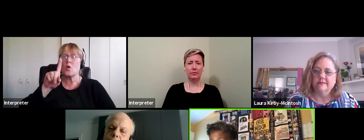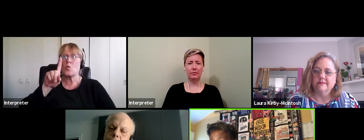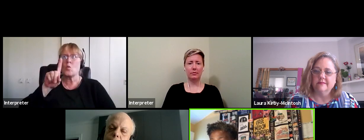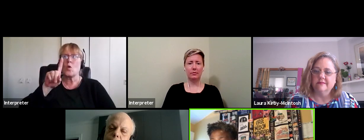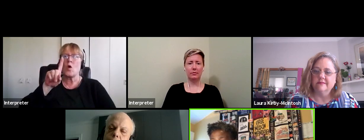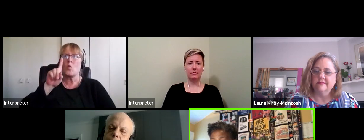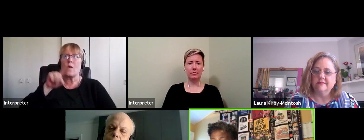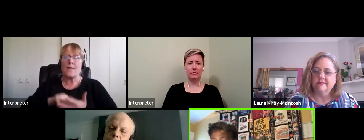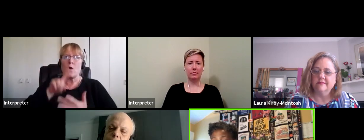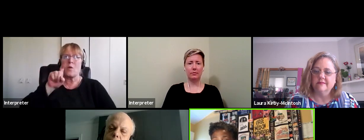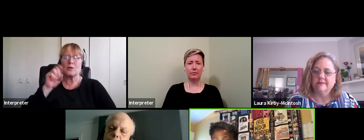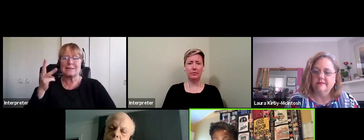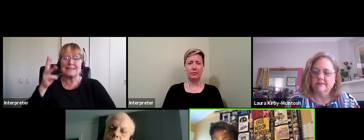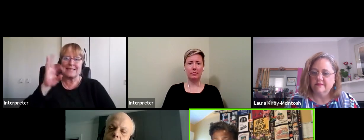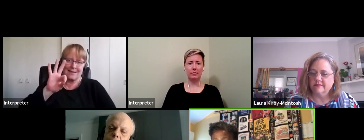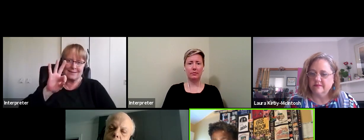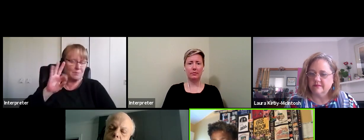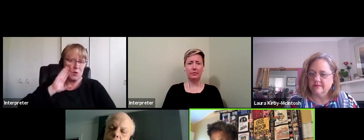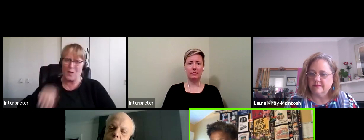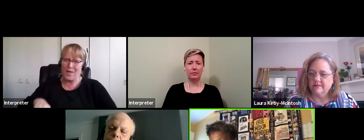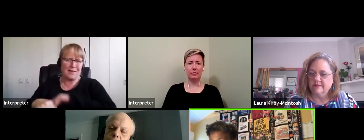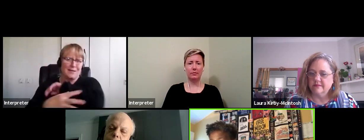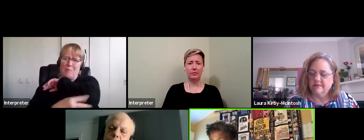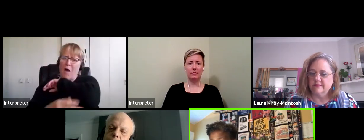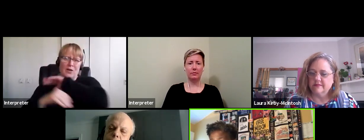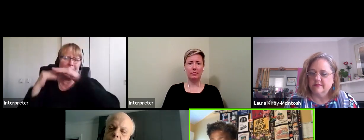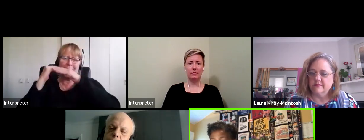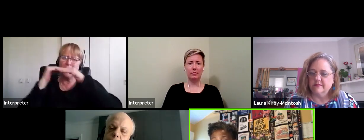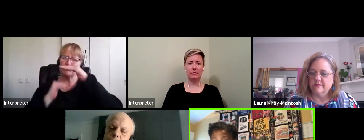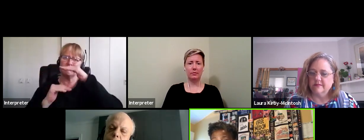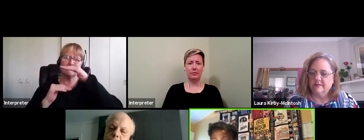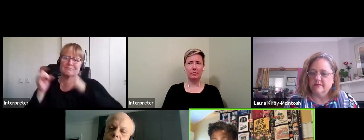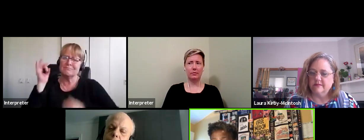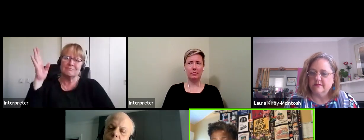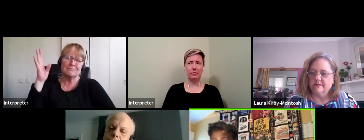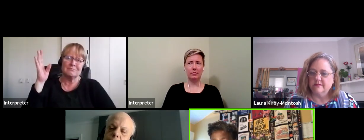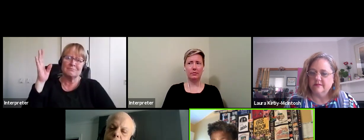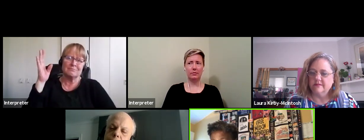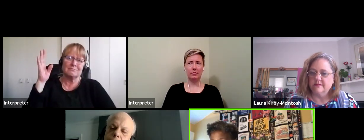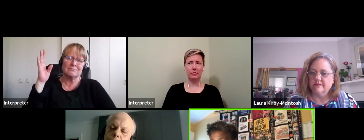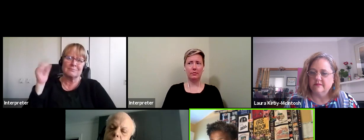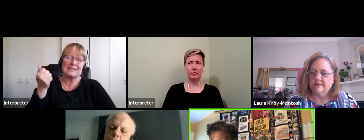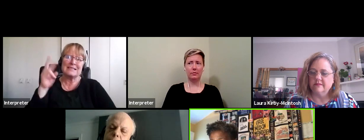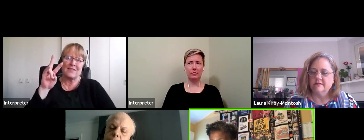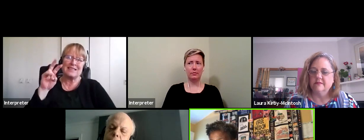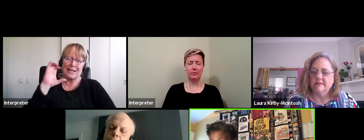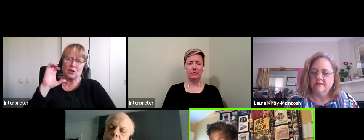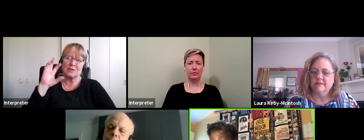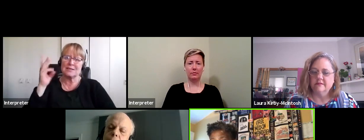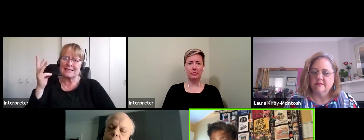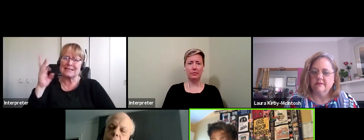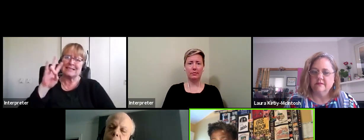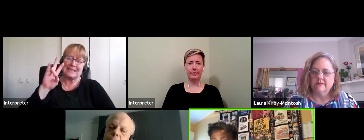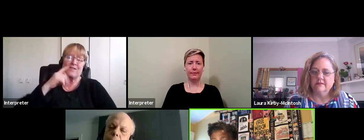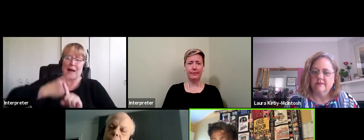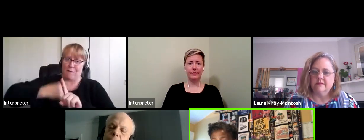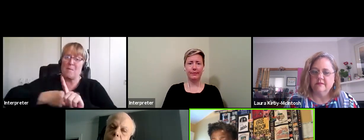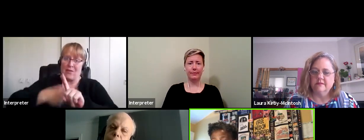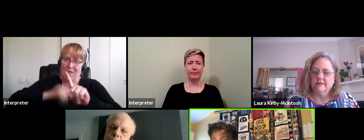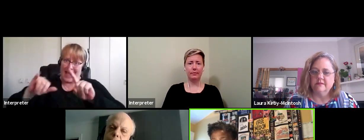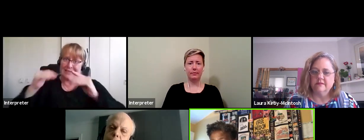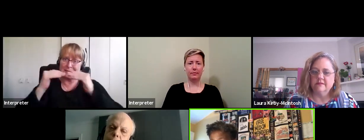it's still well below the poverty line that in Ontario is established at $1,767 per month. And you can imagine